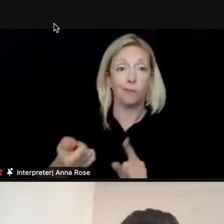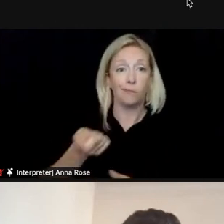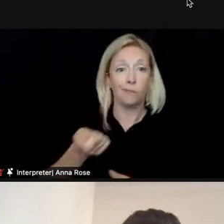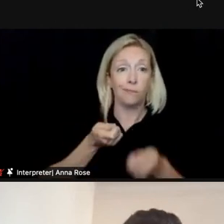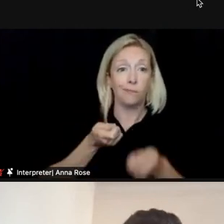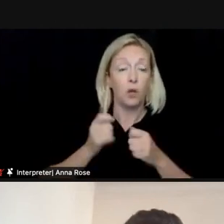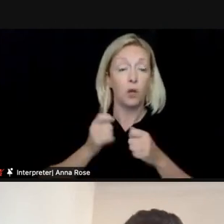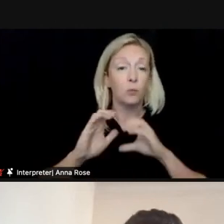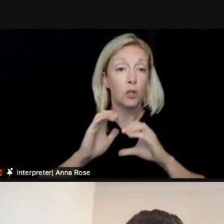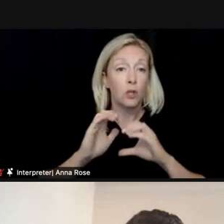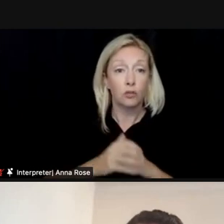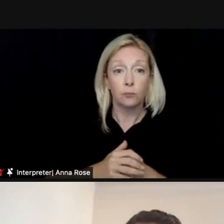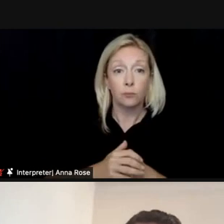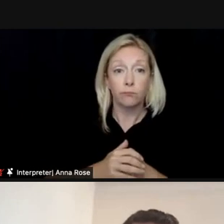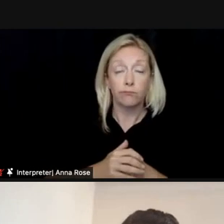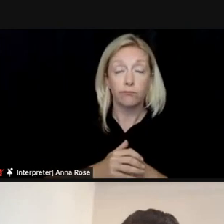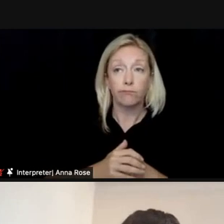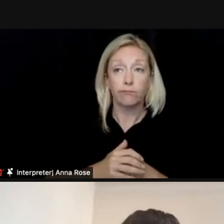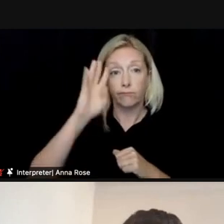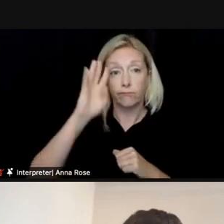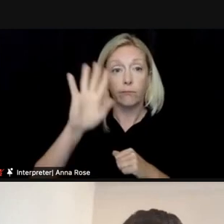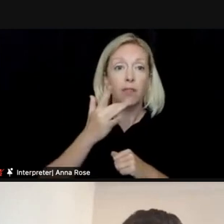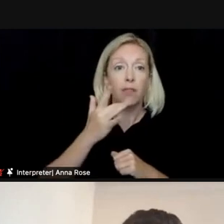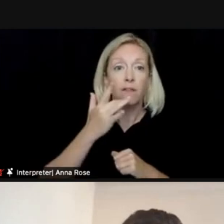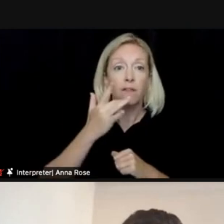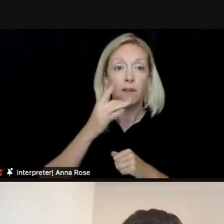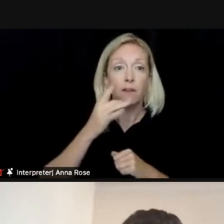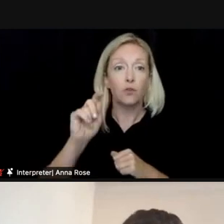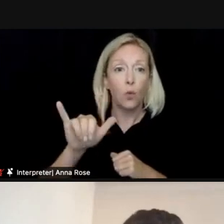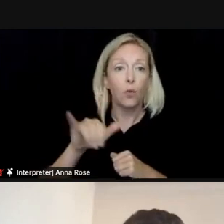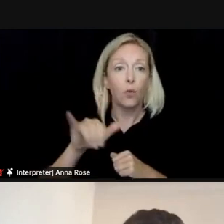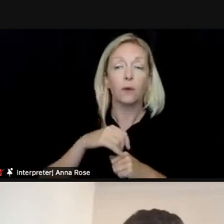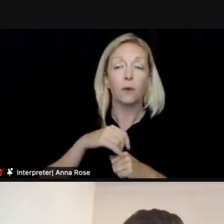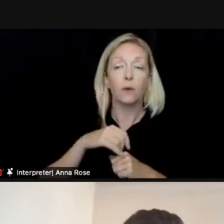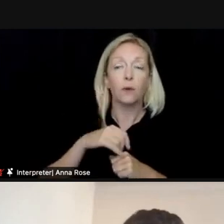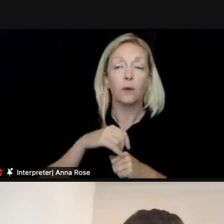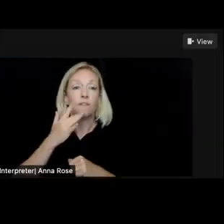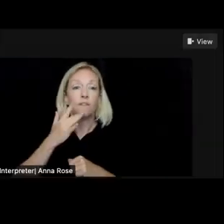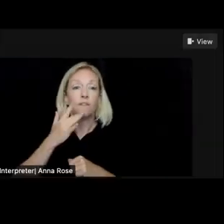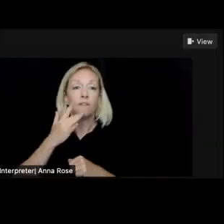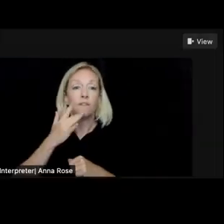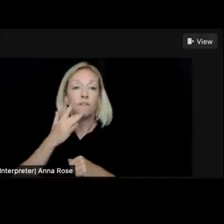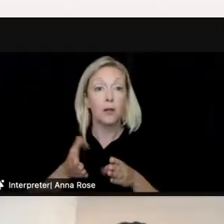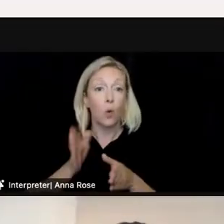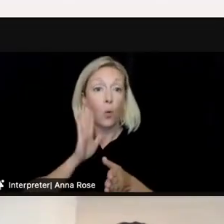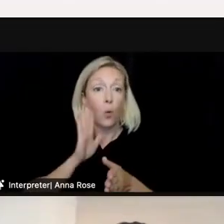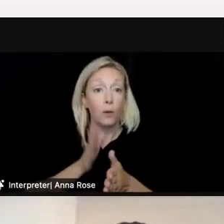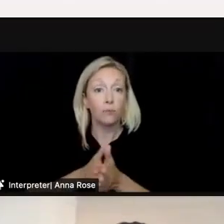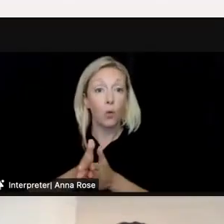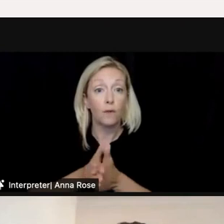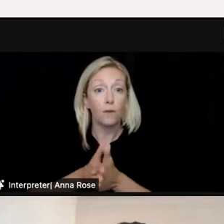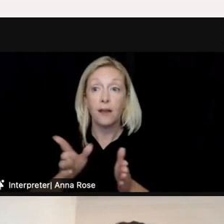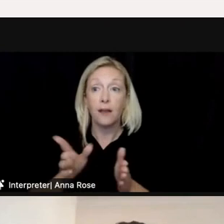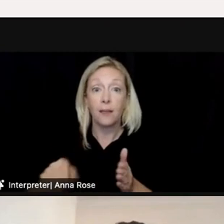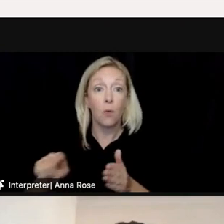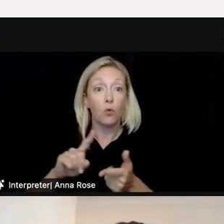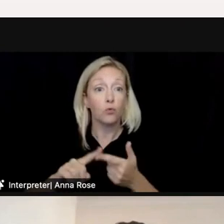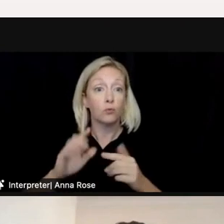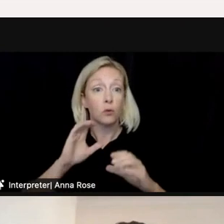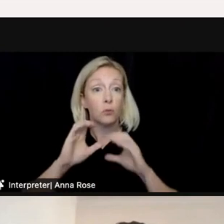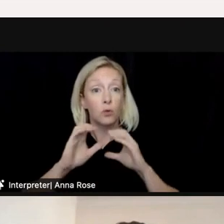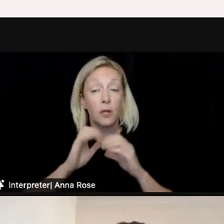Their favorite toy or their favorite person needs to be present in front of them for them to ask about. Setting them up